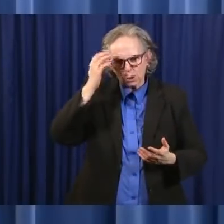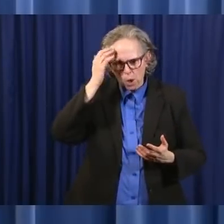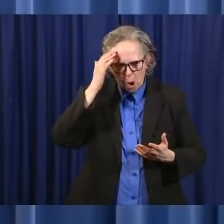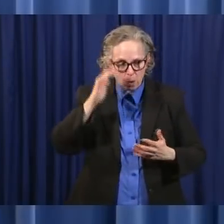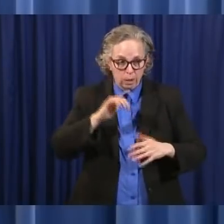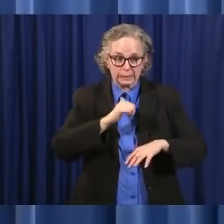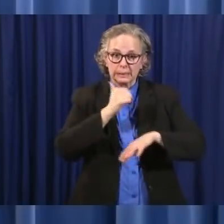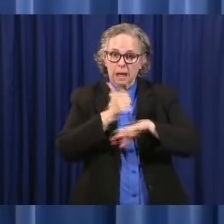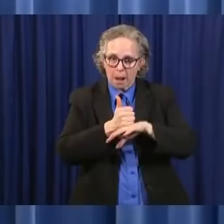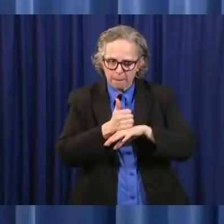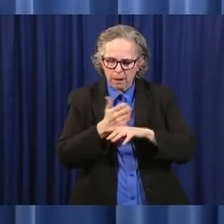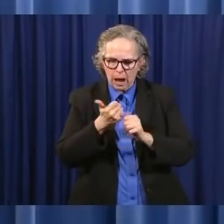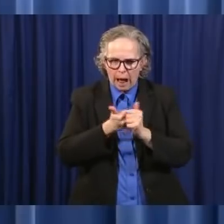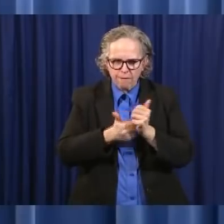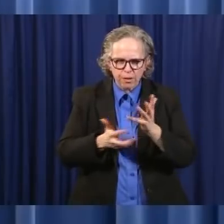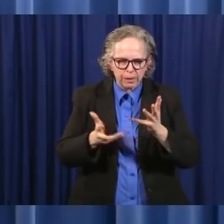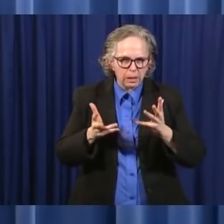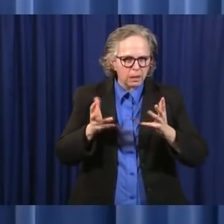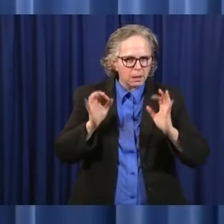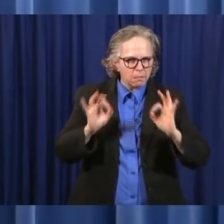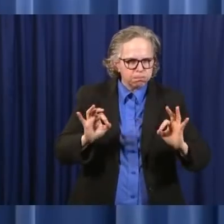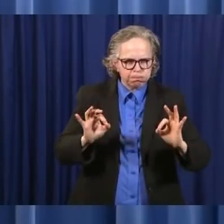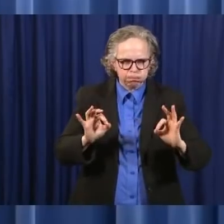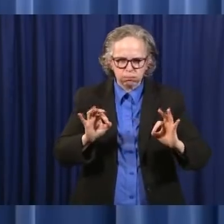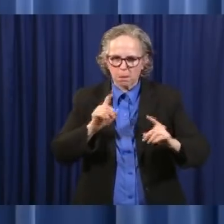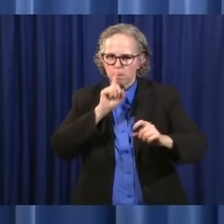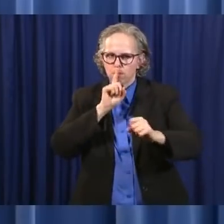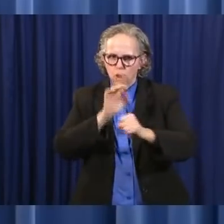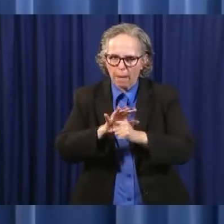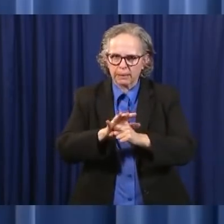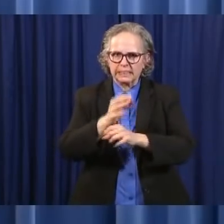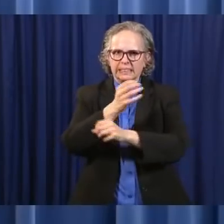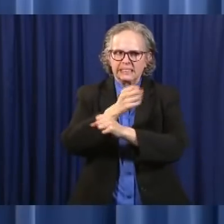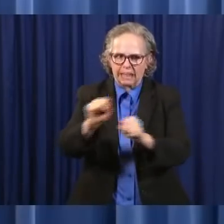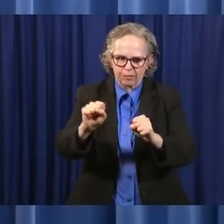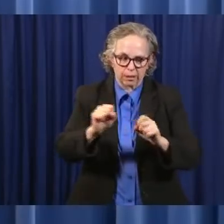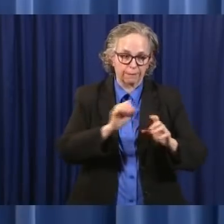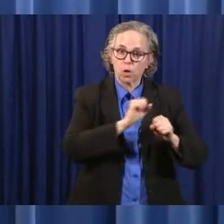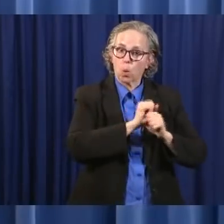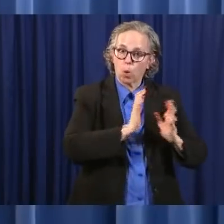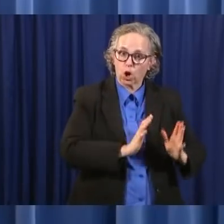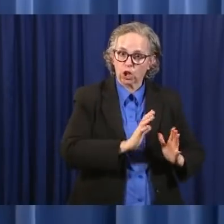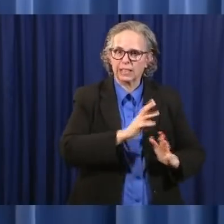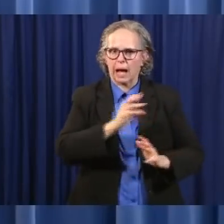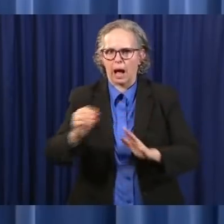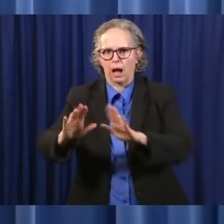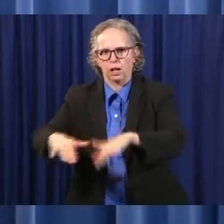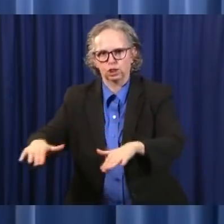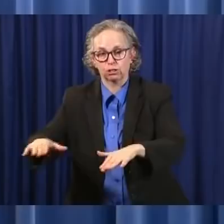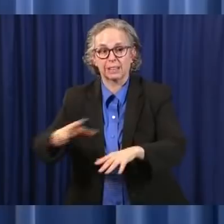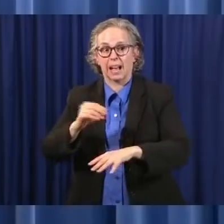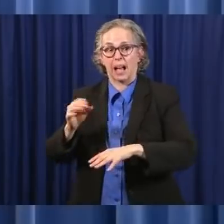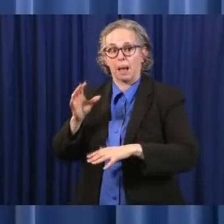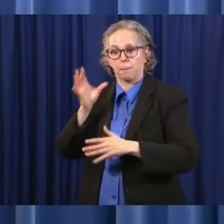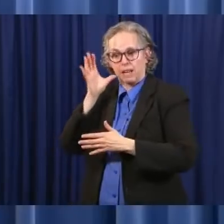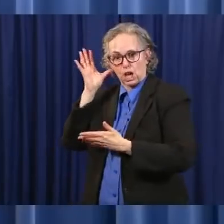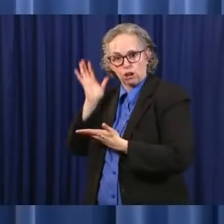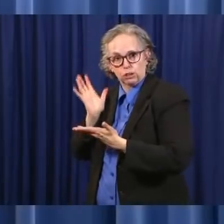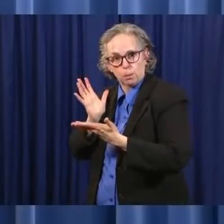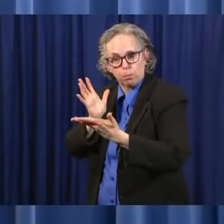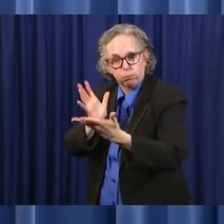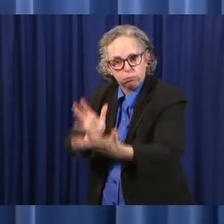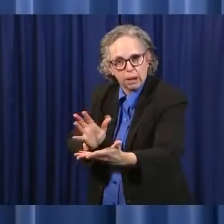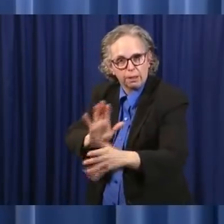be safe, but also to those parents who take those children there every single day, that that's going to be a safe place for them